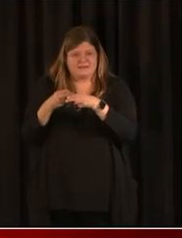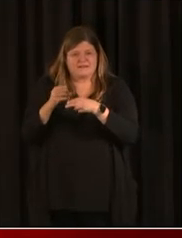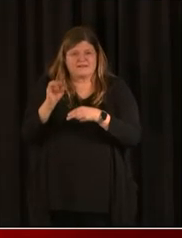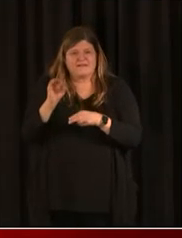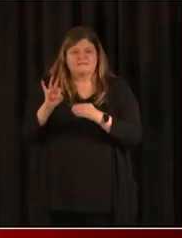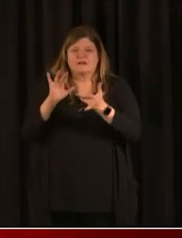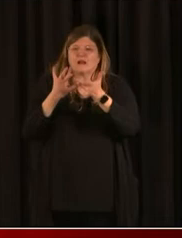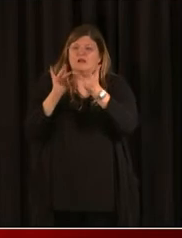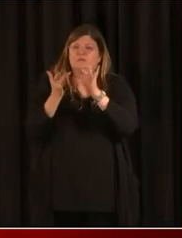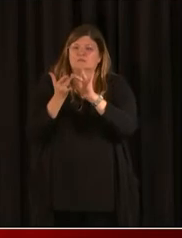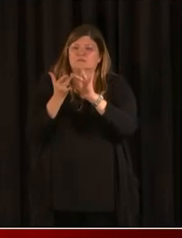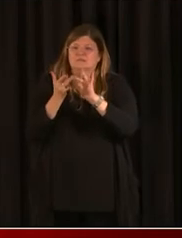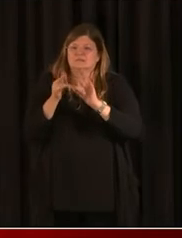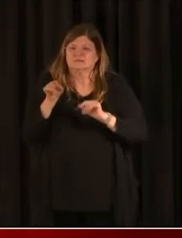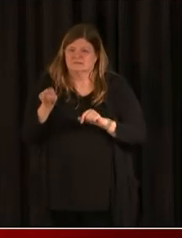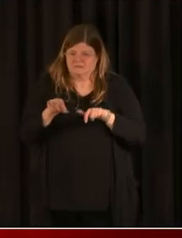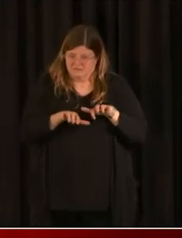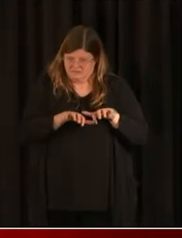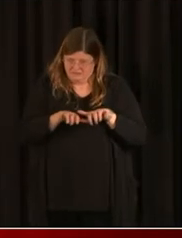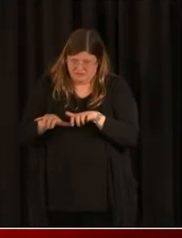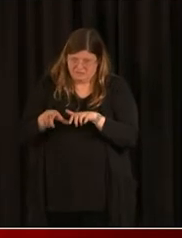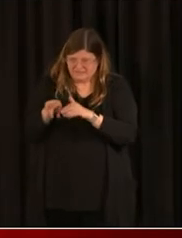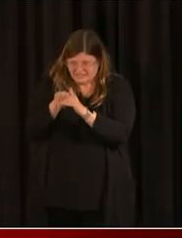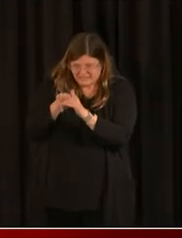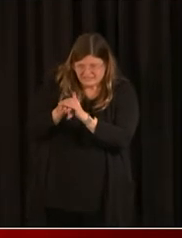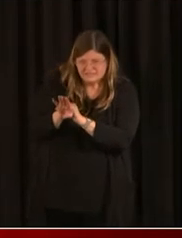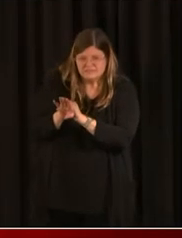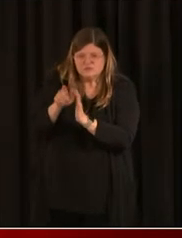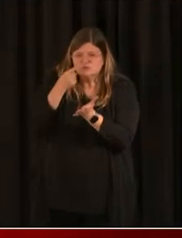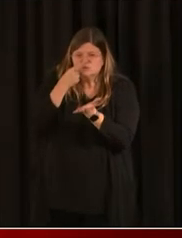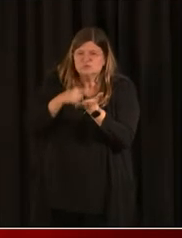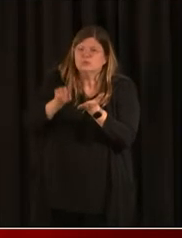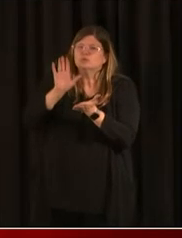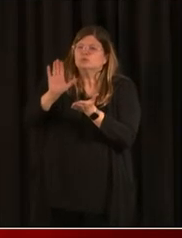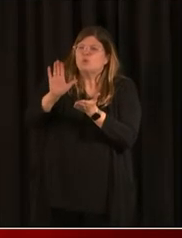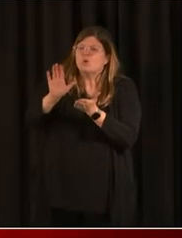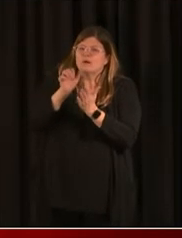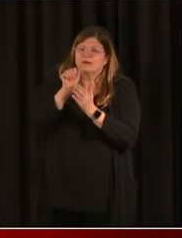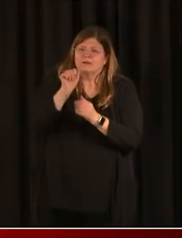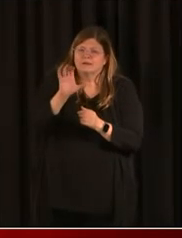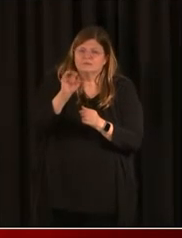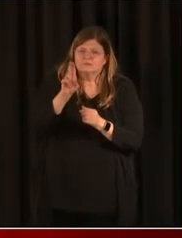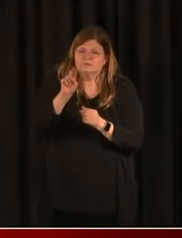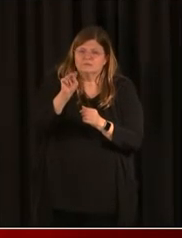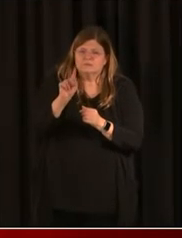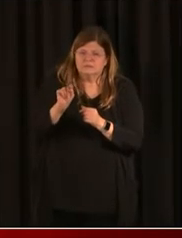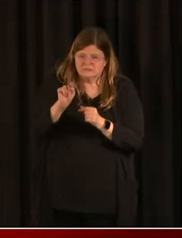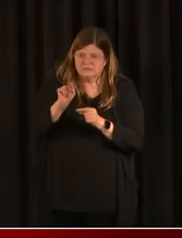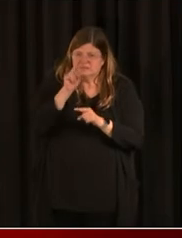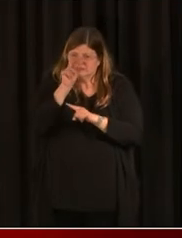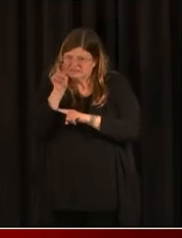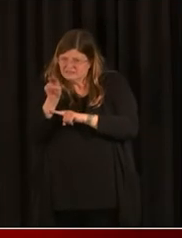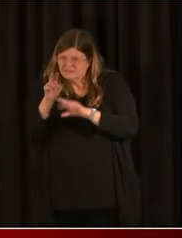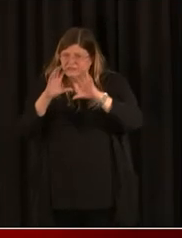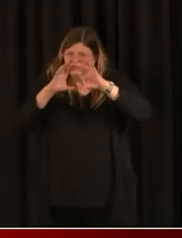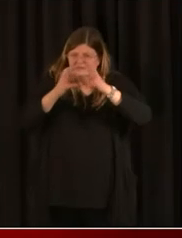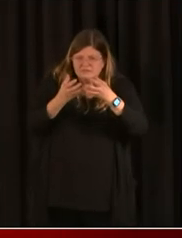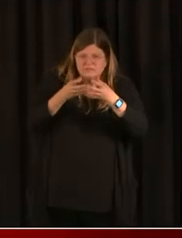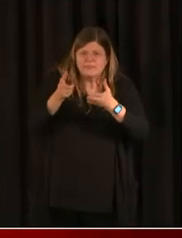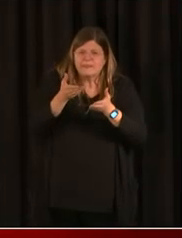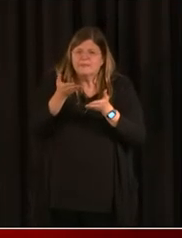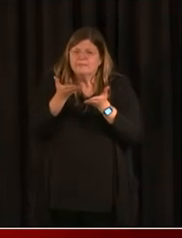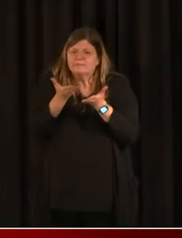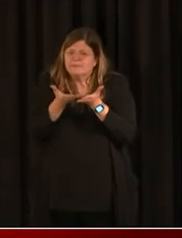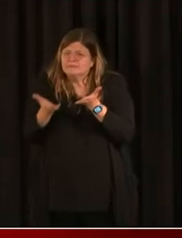Also, Canvas is another resource for accessing course-specific materials and any